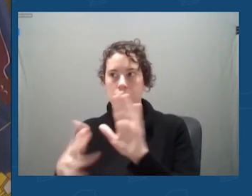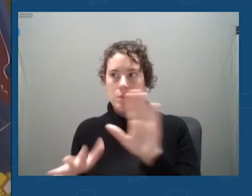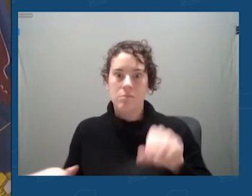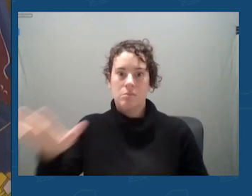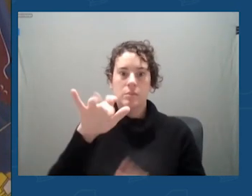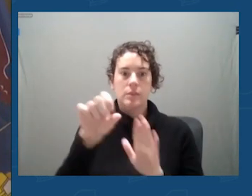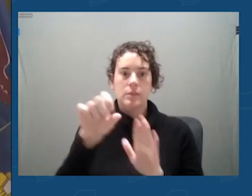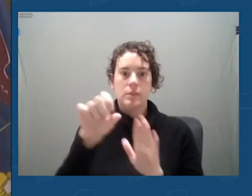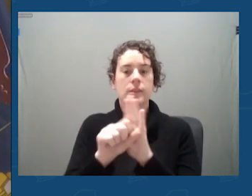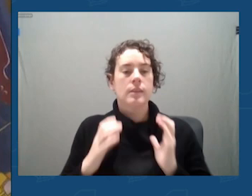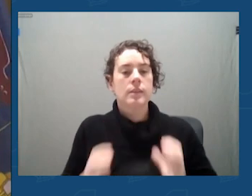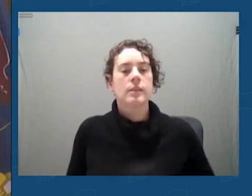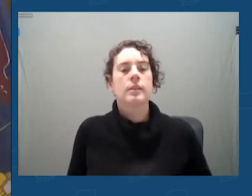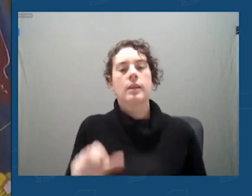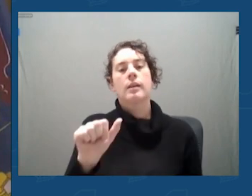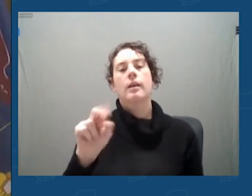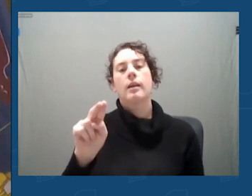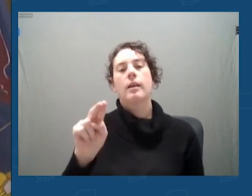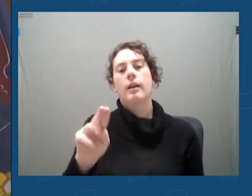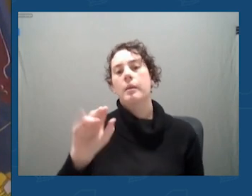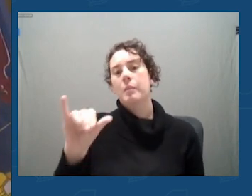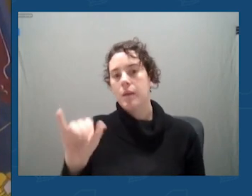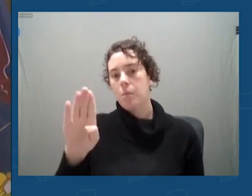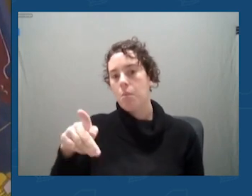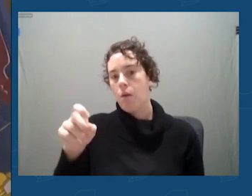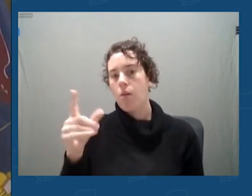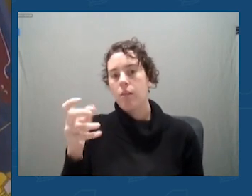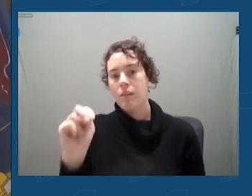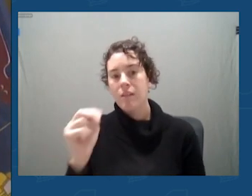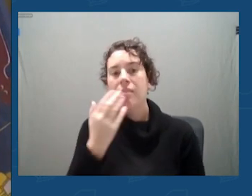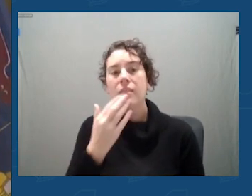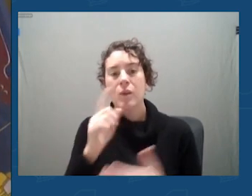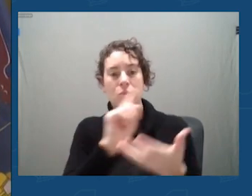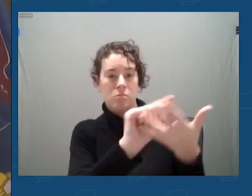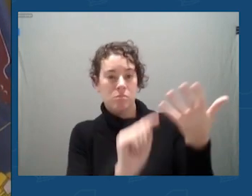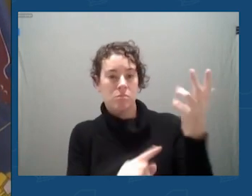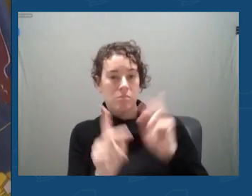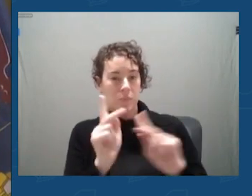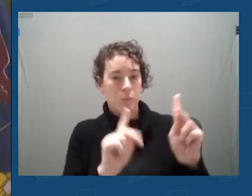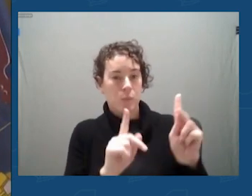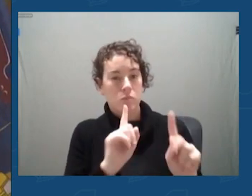our assigned member of both of our bill sponsors, thank you. These are the people who care so much. And